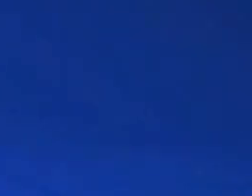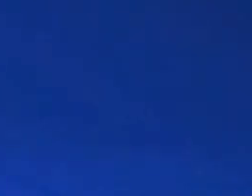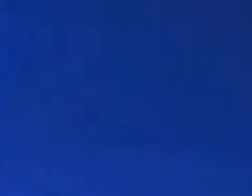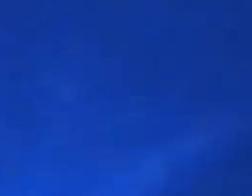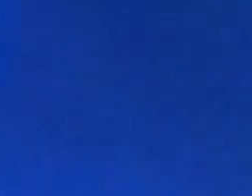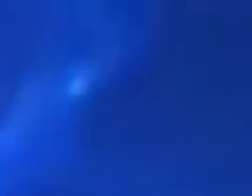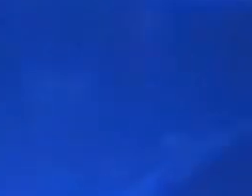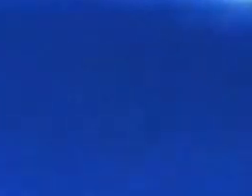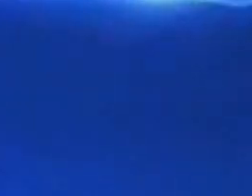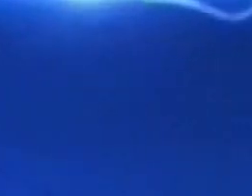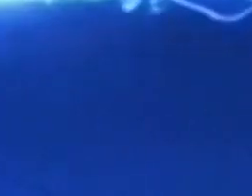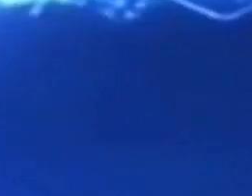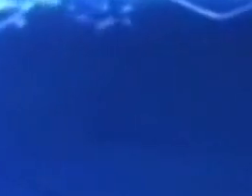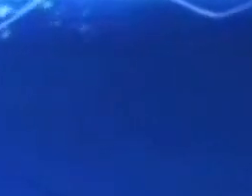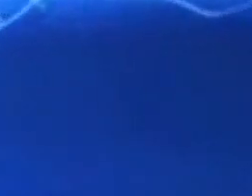News.